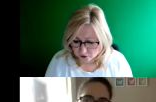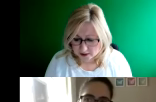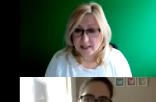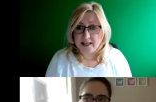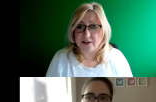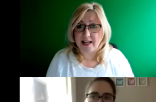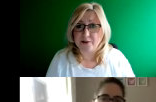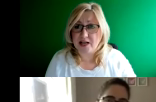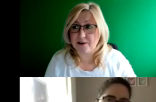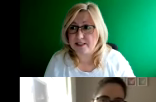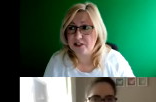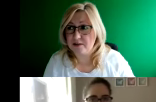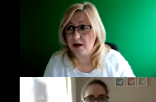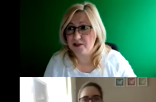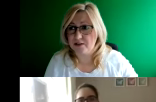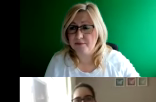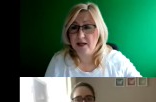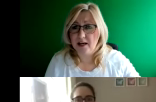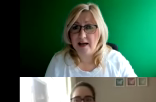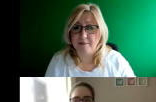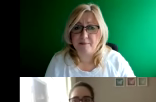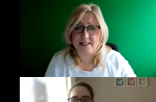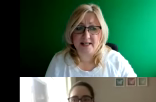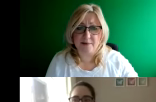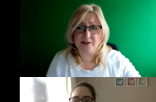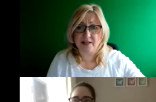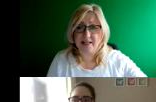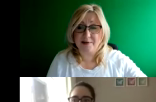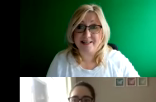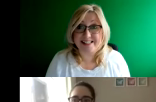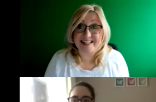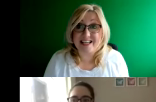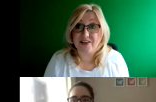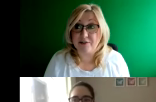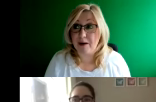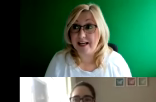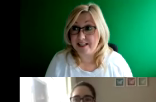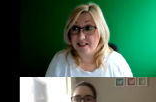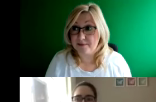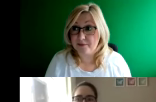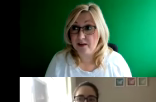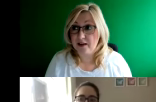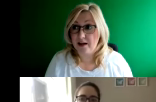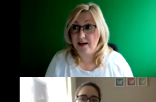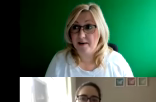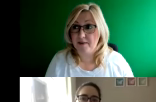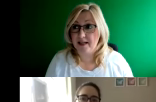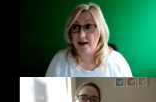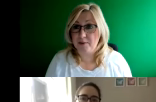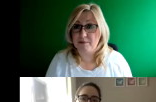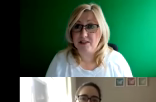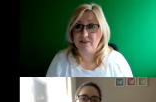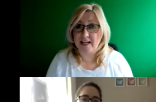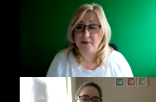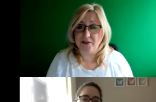up before in your language acquisition module, particularly when you're thinking about things like theory of mind, and